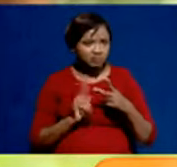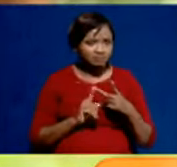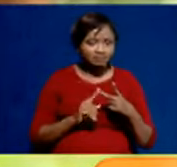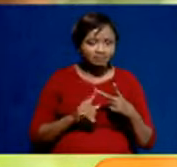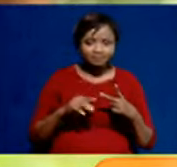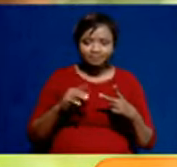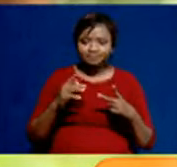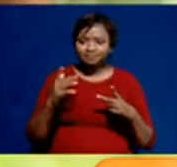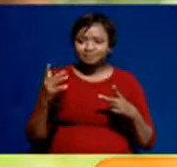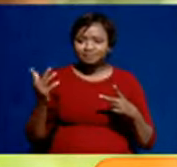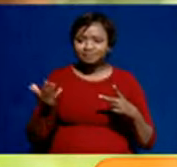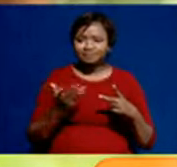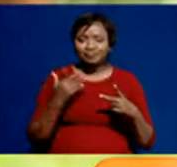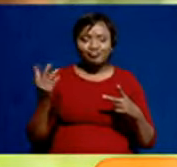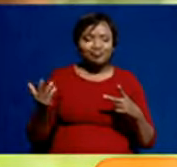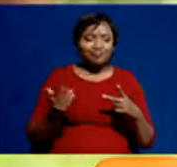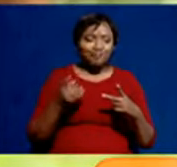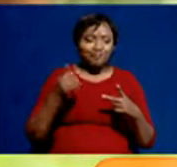by